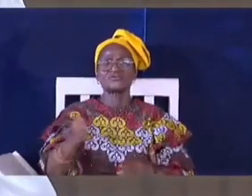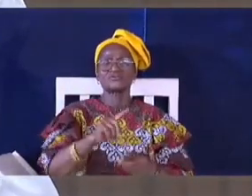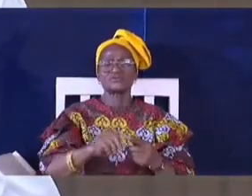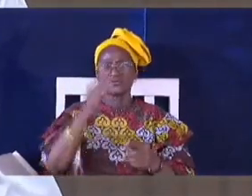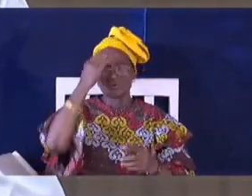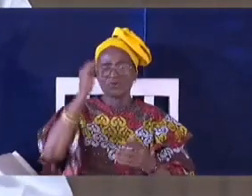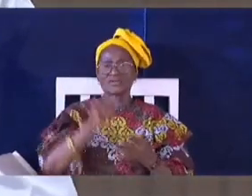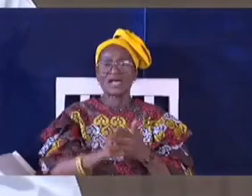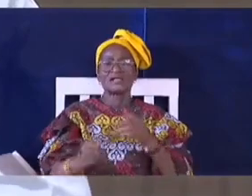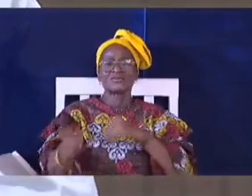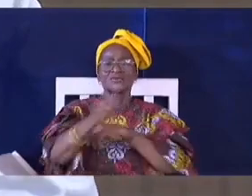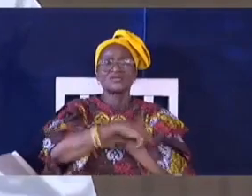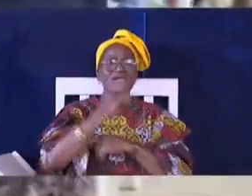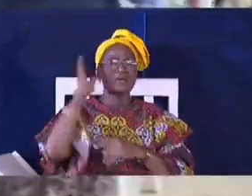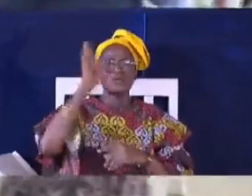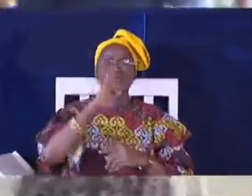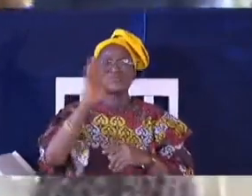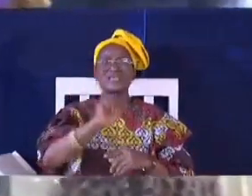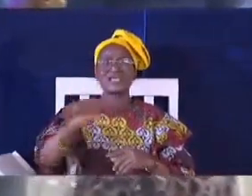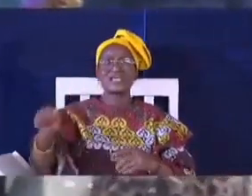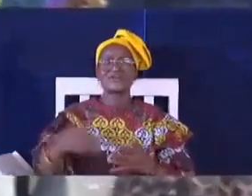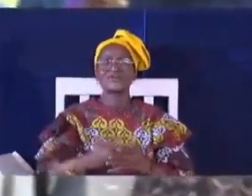new day for you.